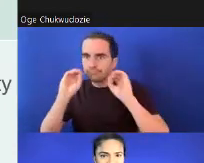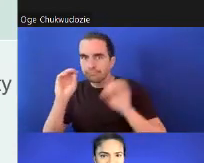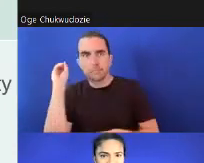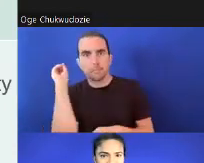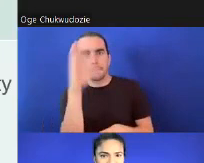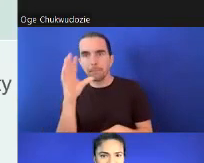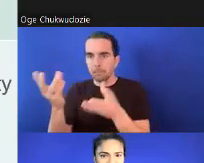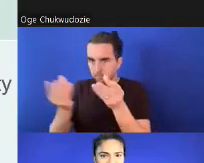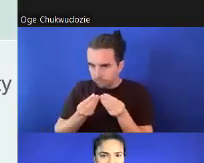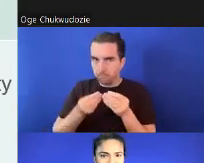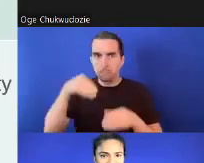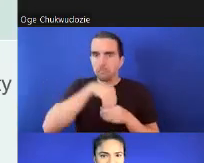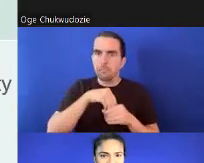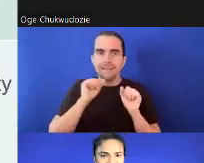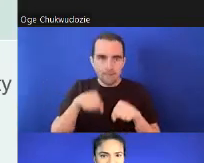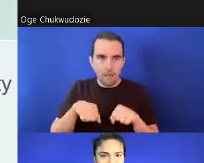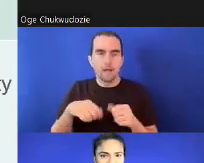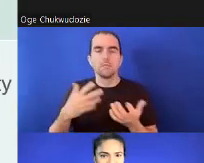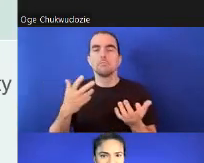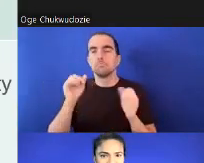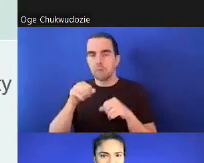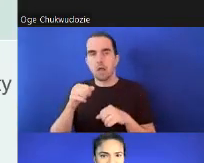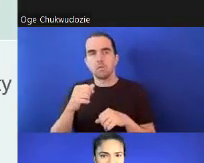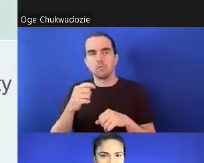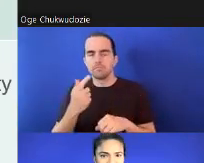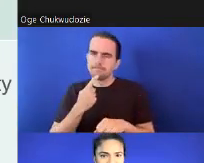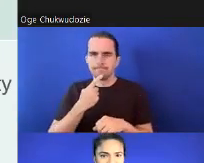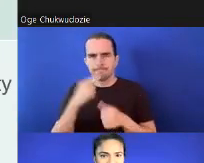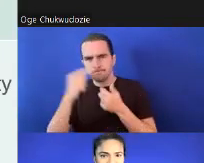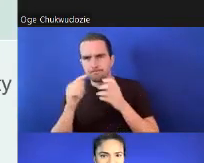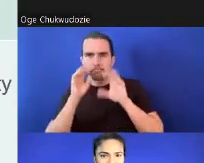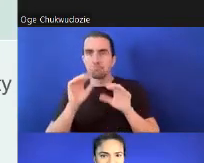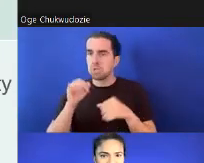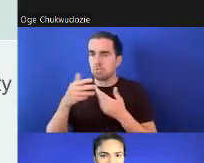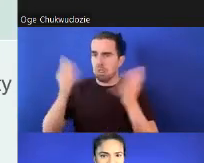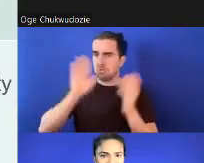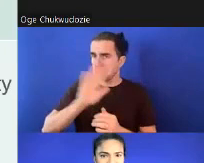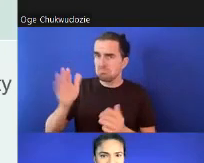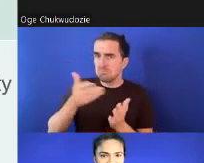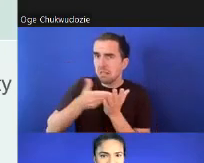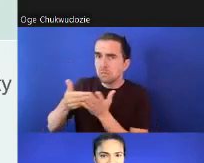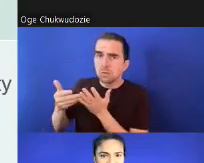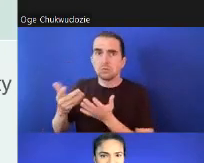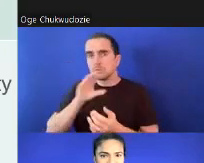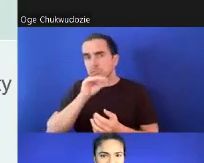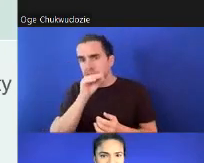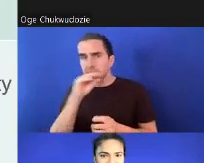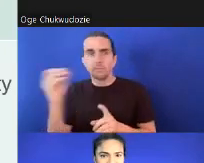of this is that complaints may be misinterpreted because someone has to listen to your complaint and then interpret